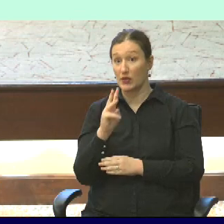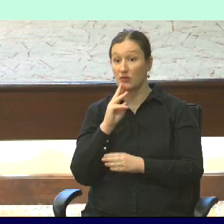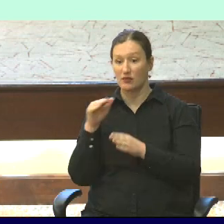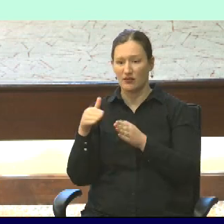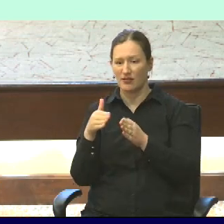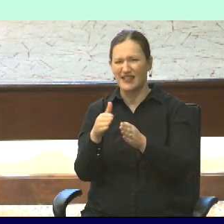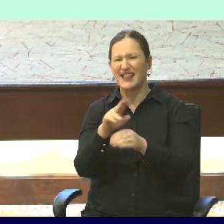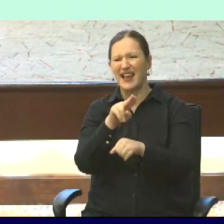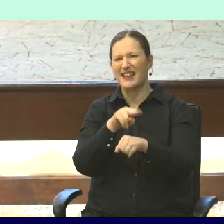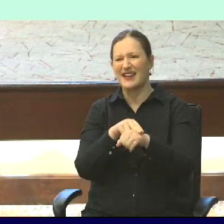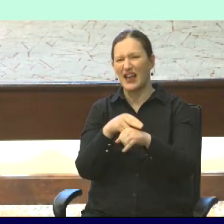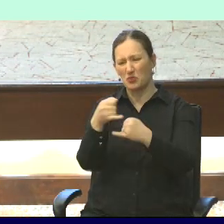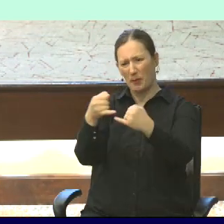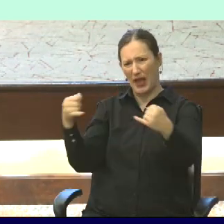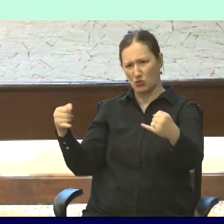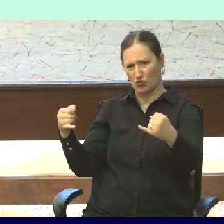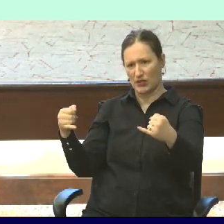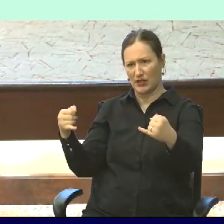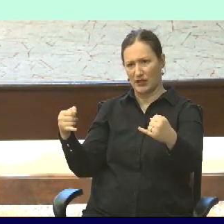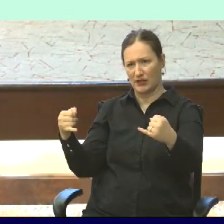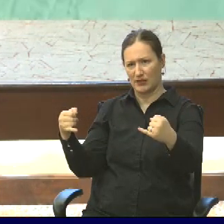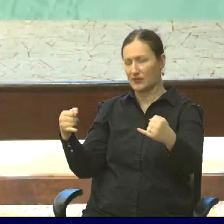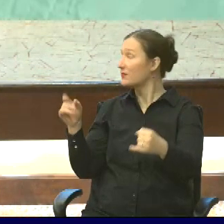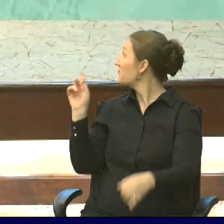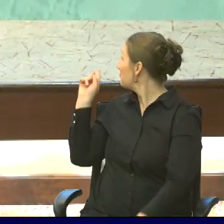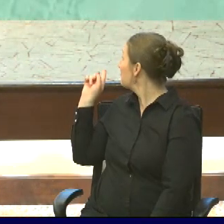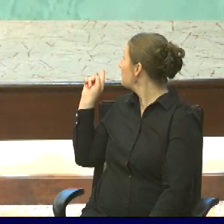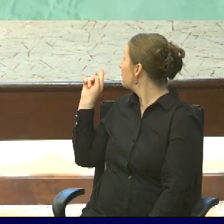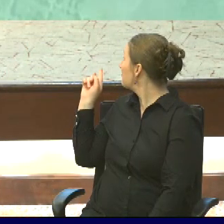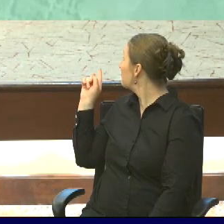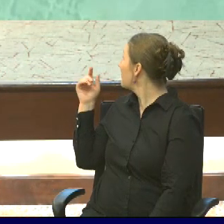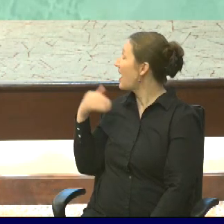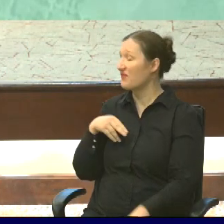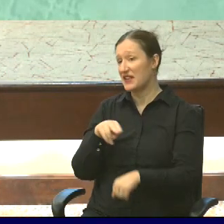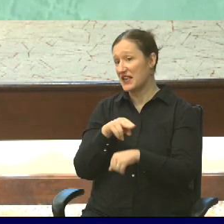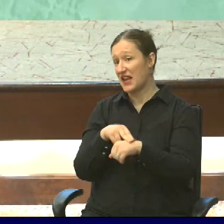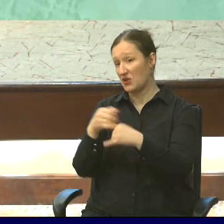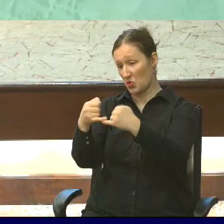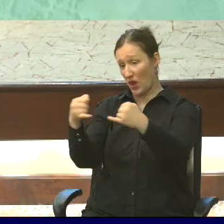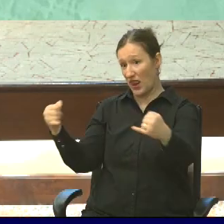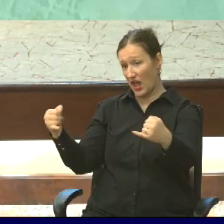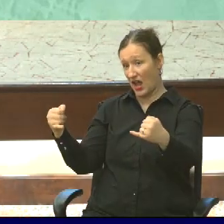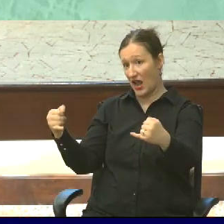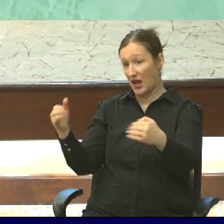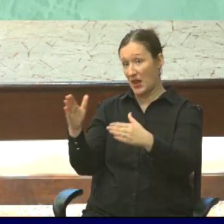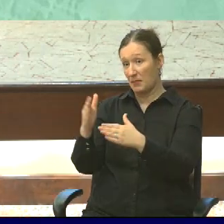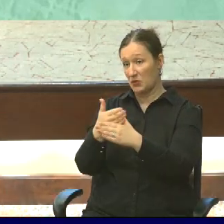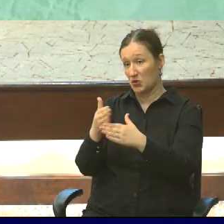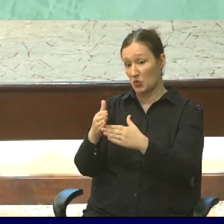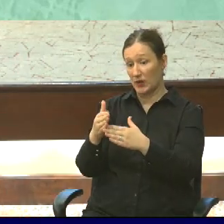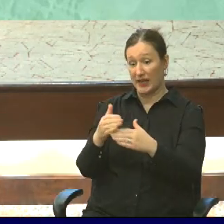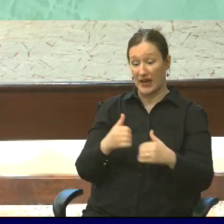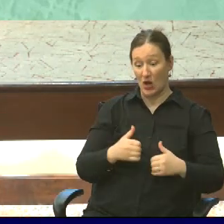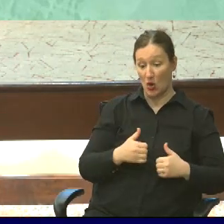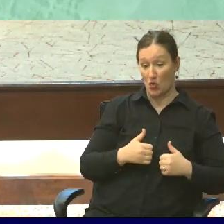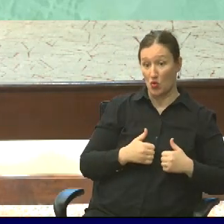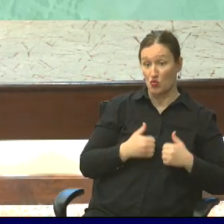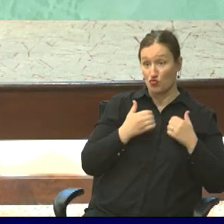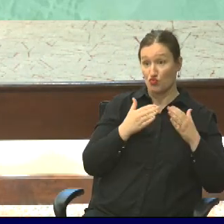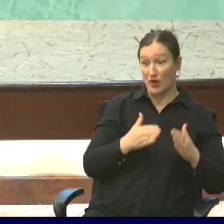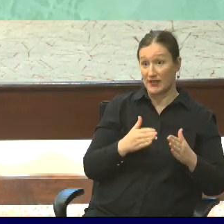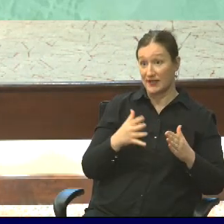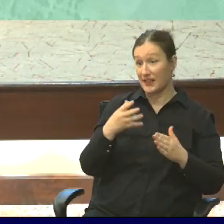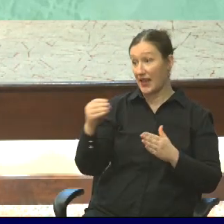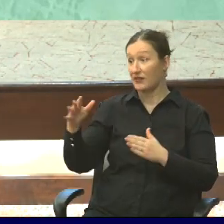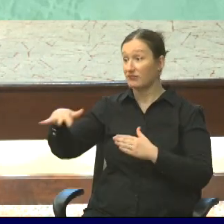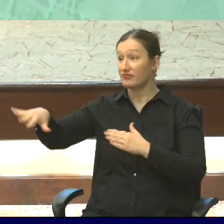So there's kind of a natural buffer, is that fair, between the residents and these developments? There is. The